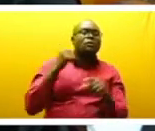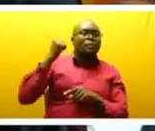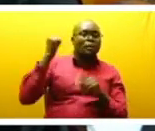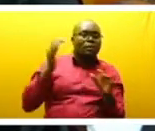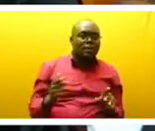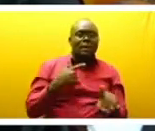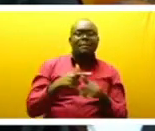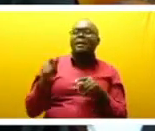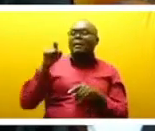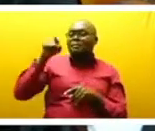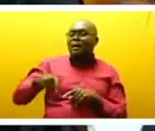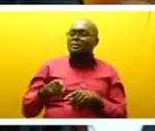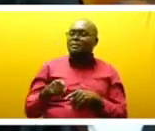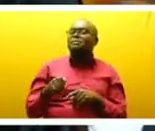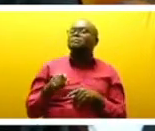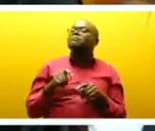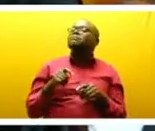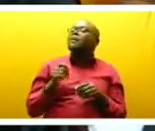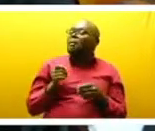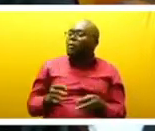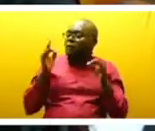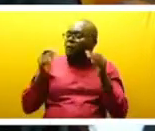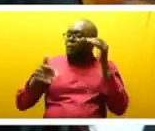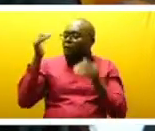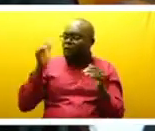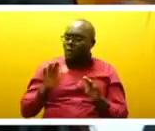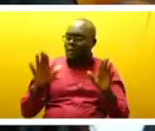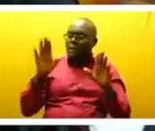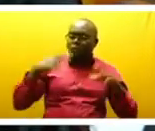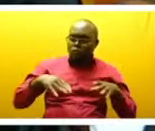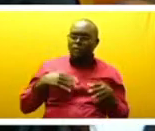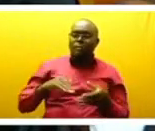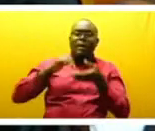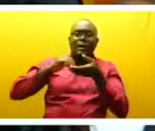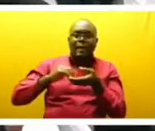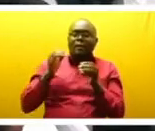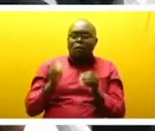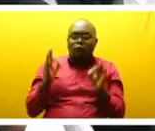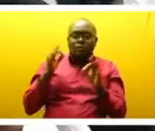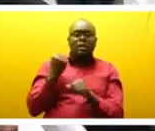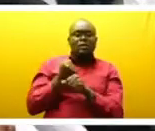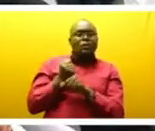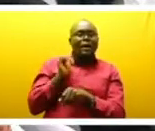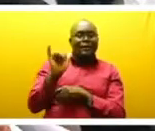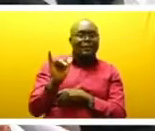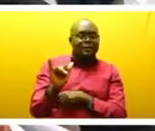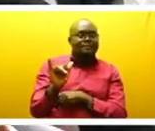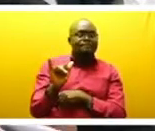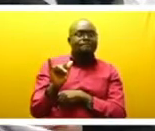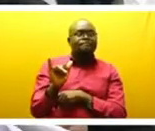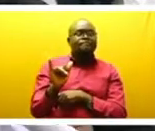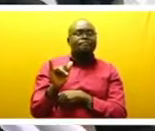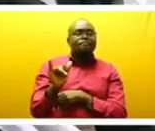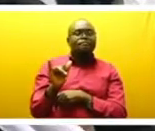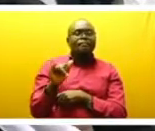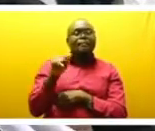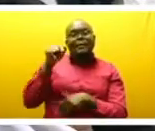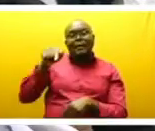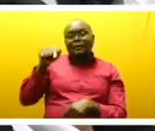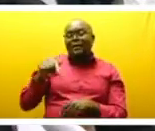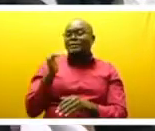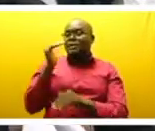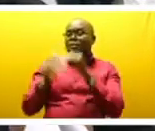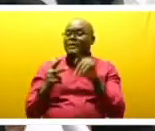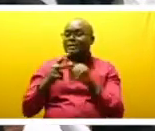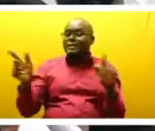let them leave professionalism to those who are engaged in various areas. In fact, since this process